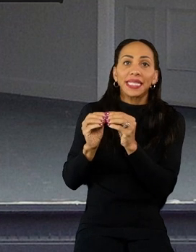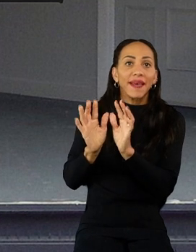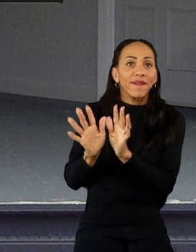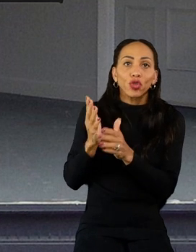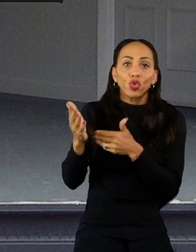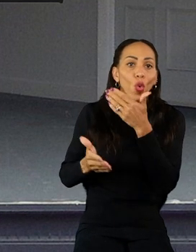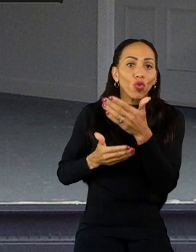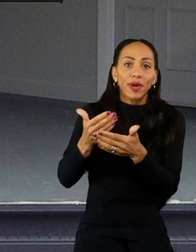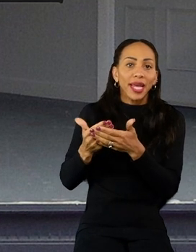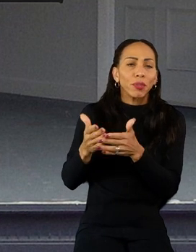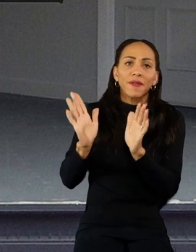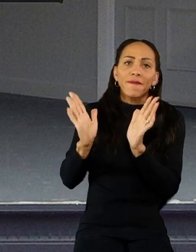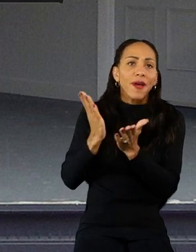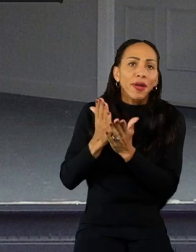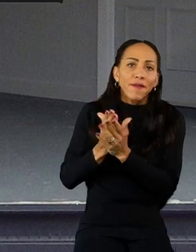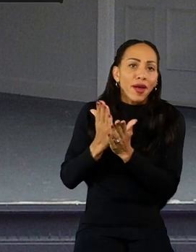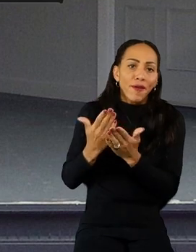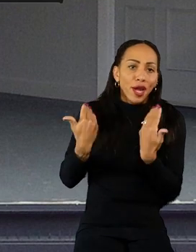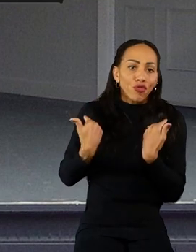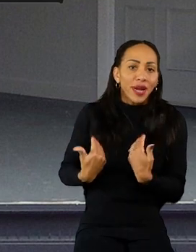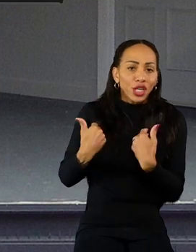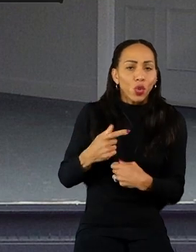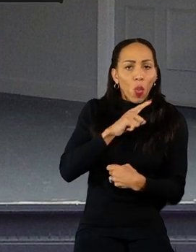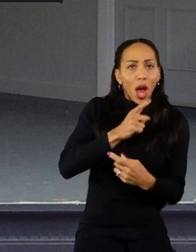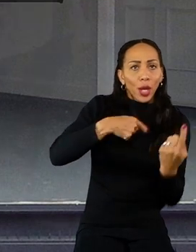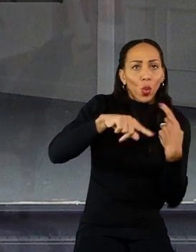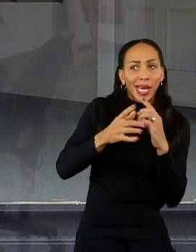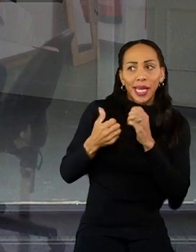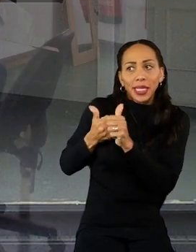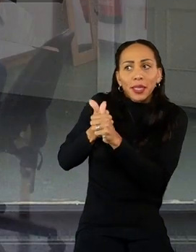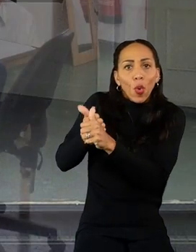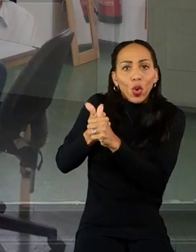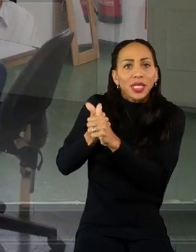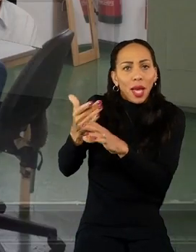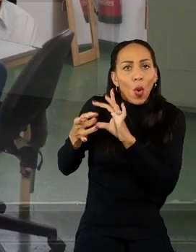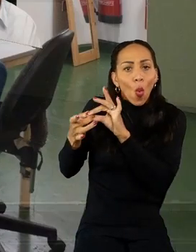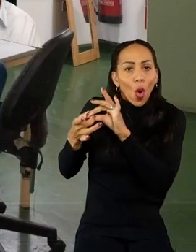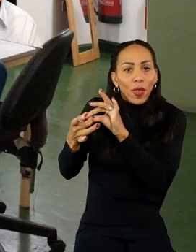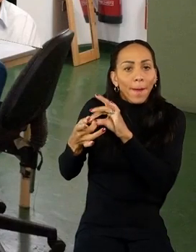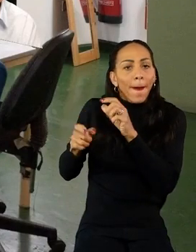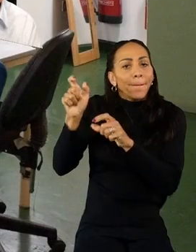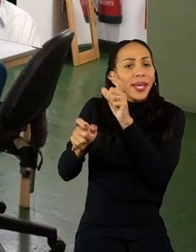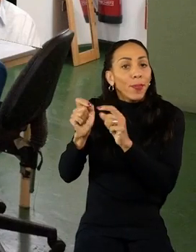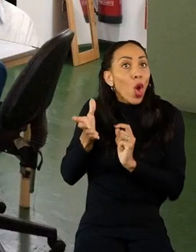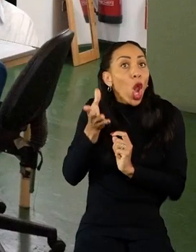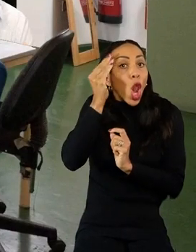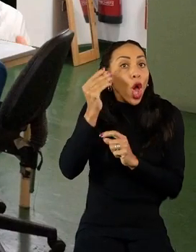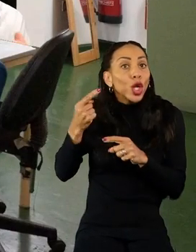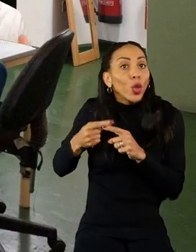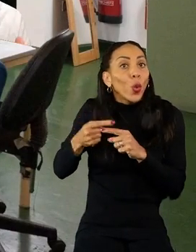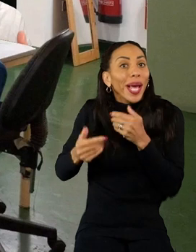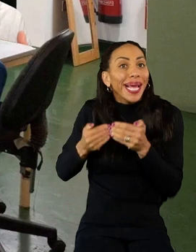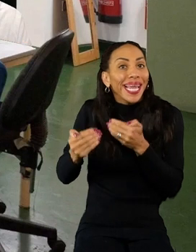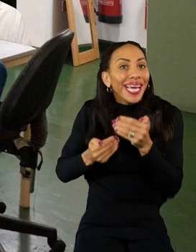most creative kind of performances because they're good creators, and that's kind of one of the reasons why we work with them. So